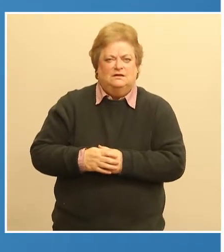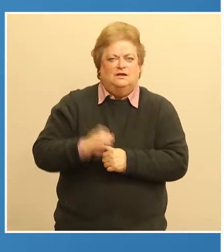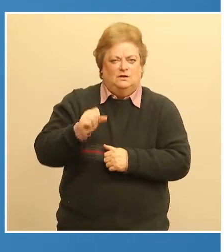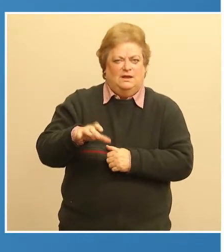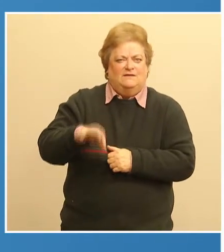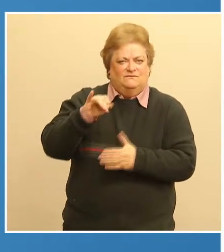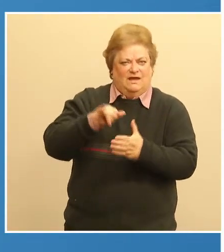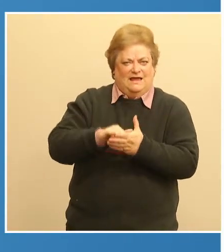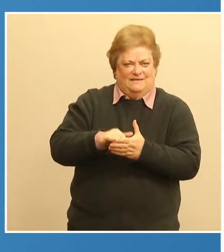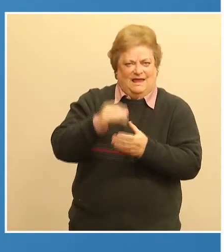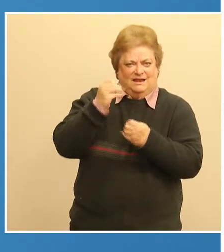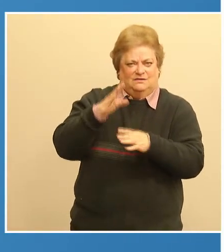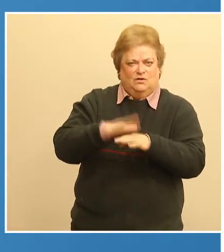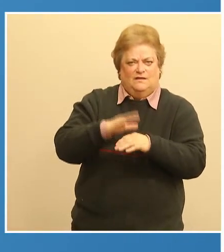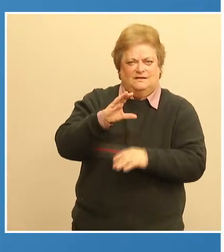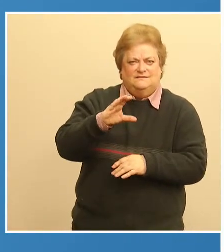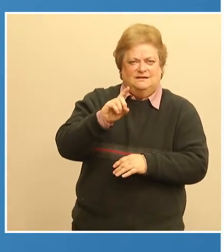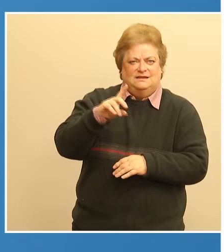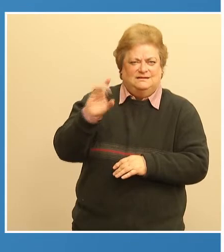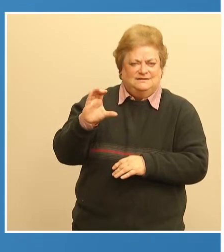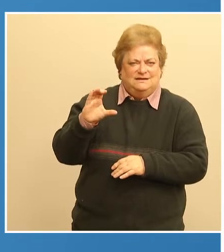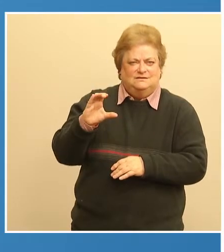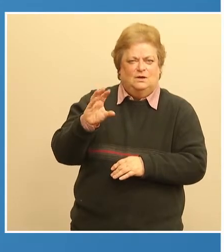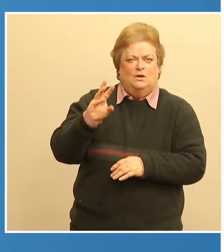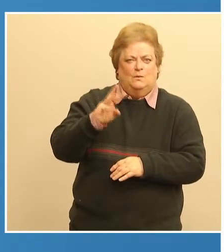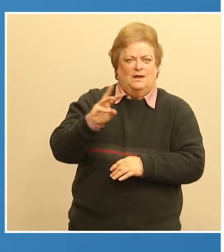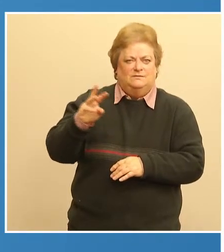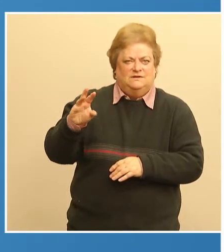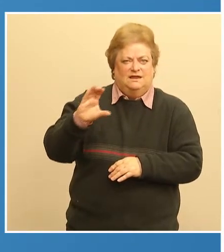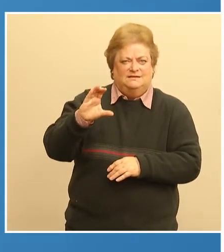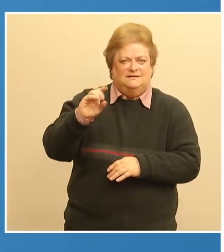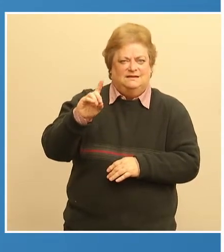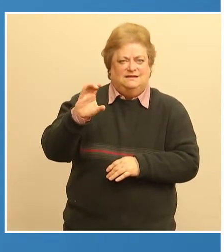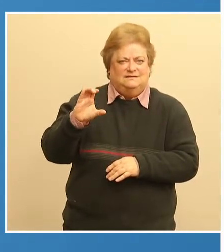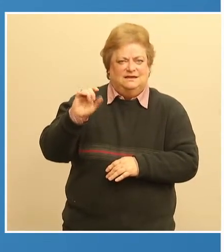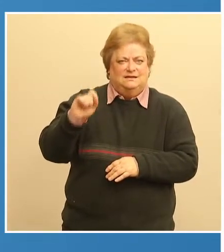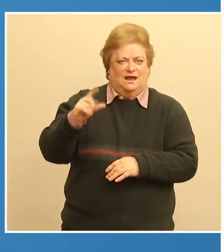find this information on CDC's website at